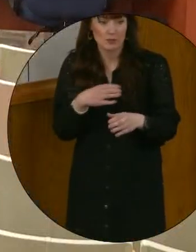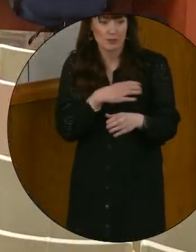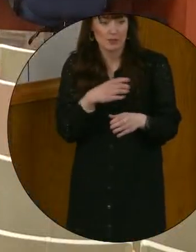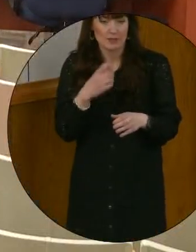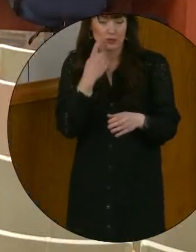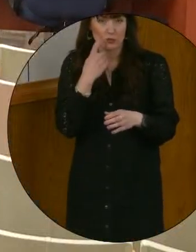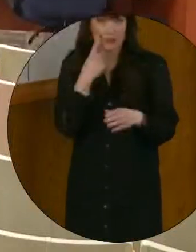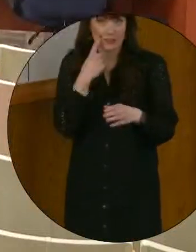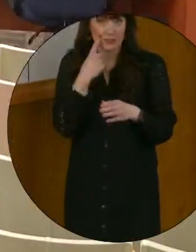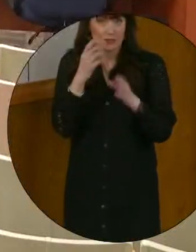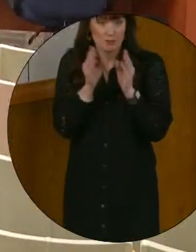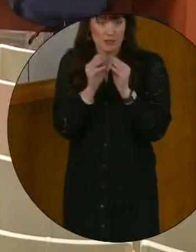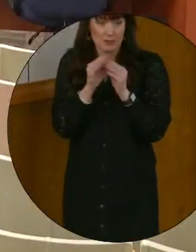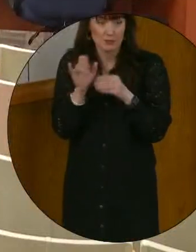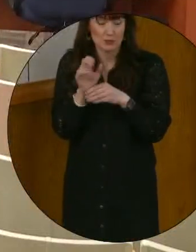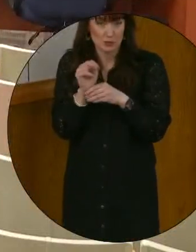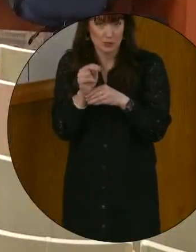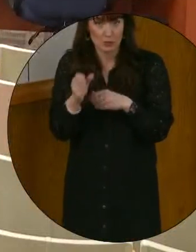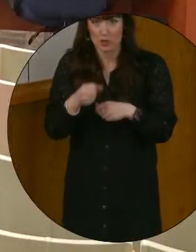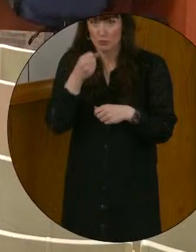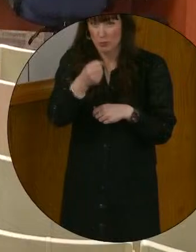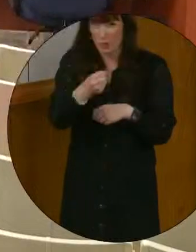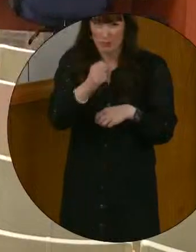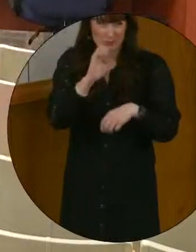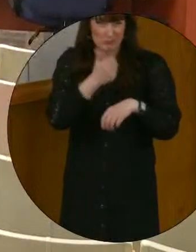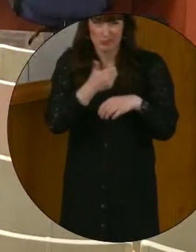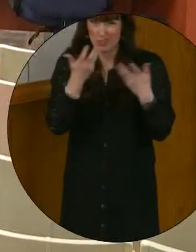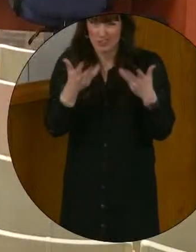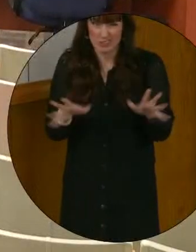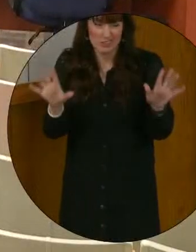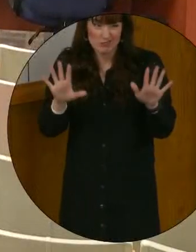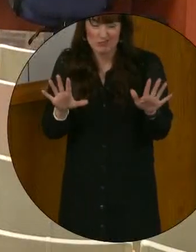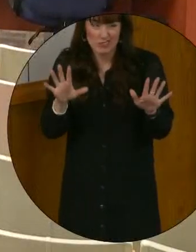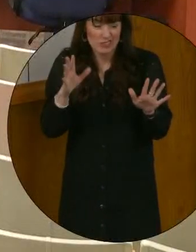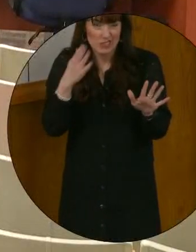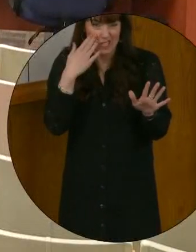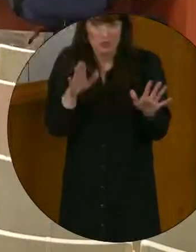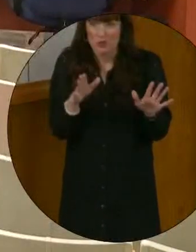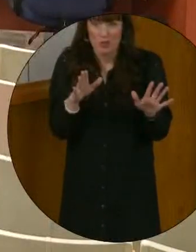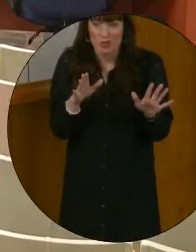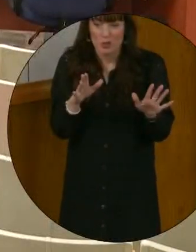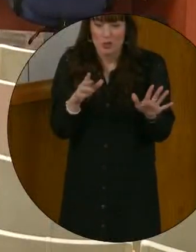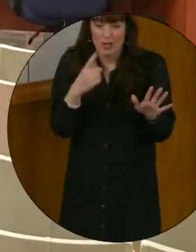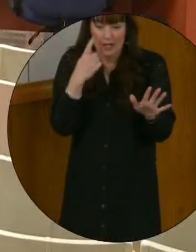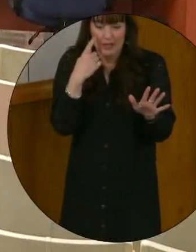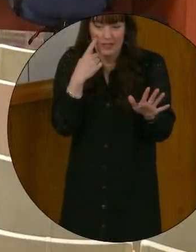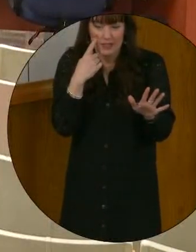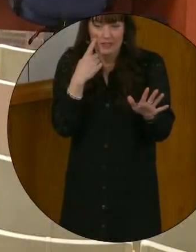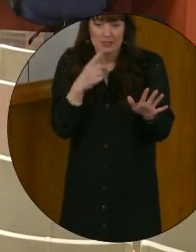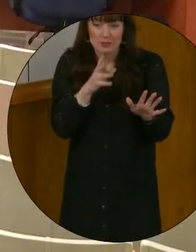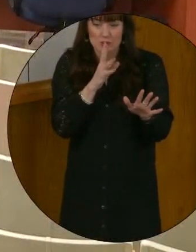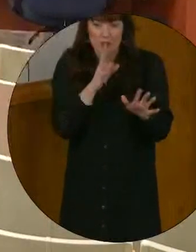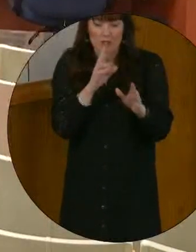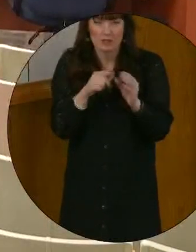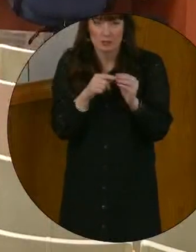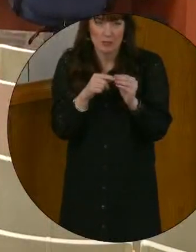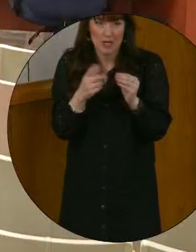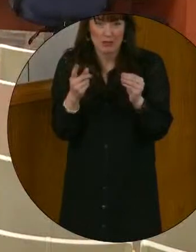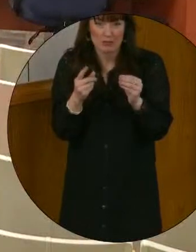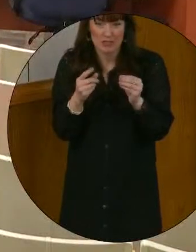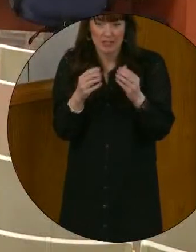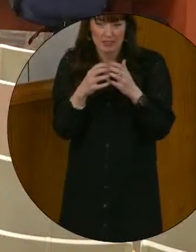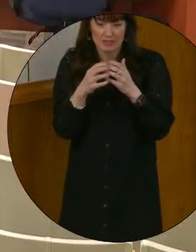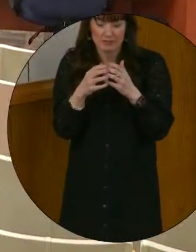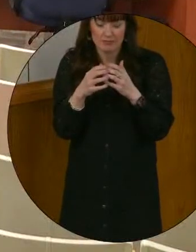in January, which was just appointments at that point. I don't know, there's actually been some talks about dissipating that